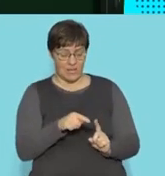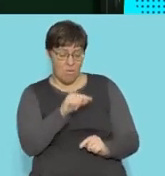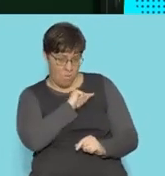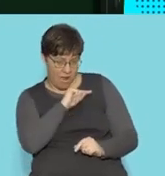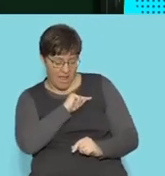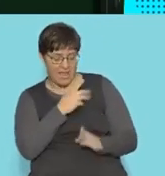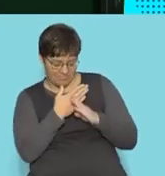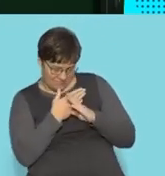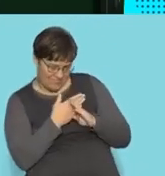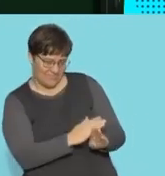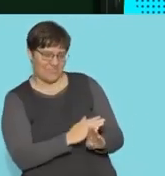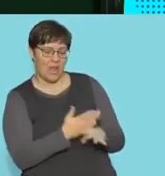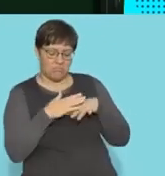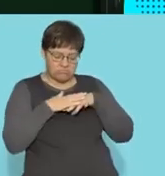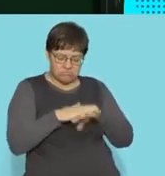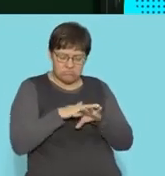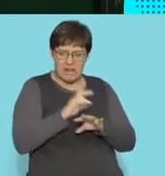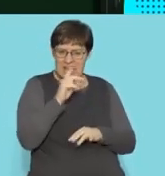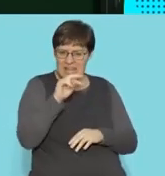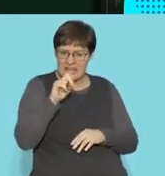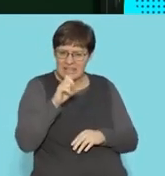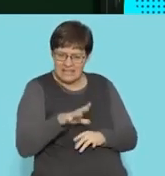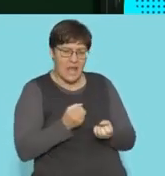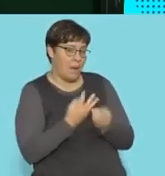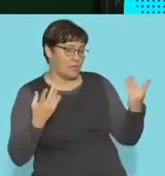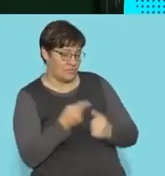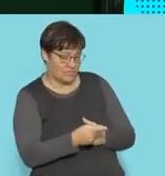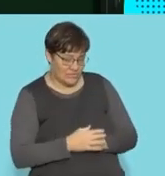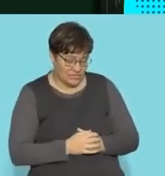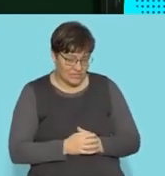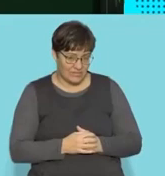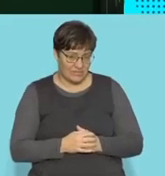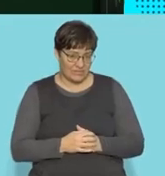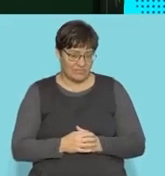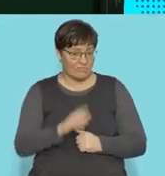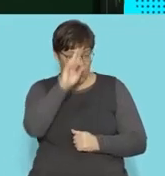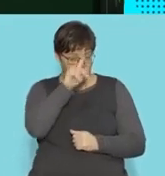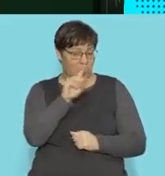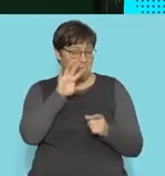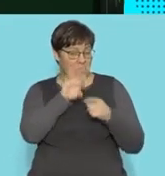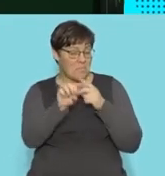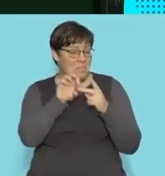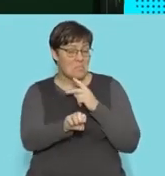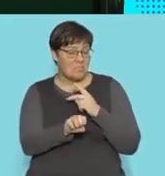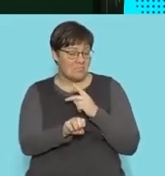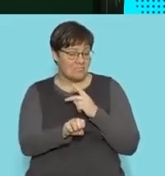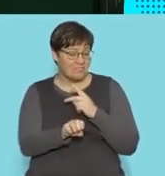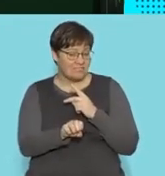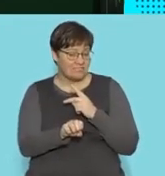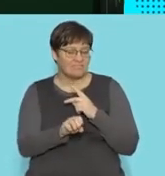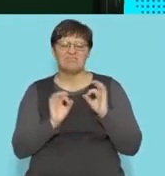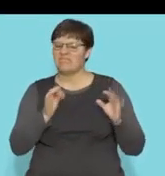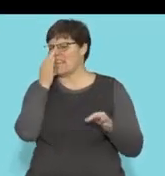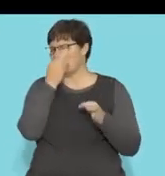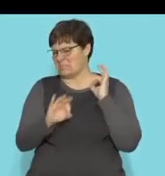which limits how dense that population can become. I hope you found those